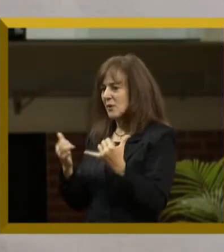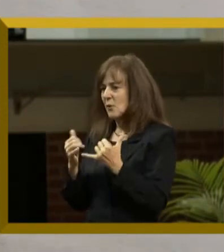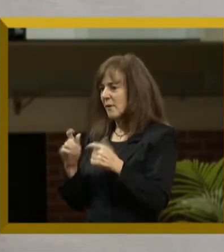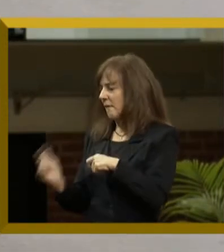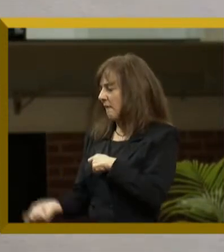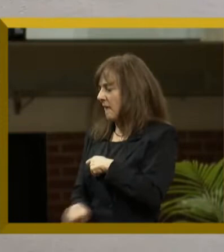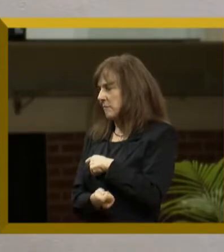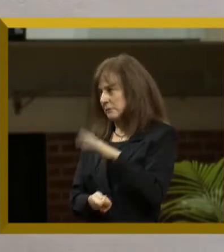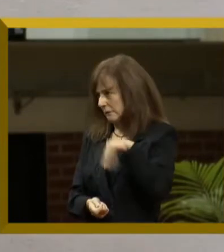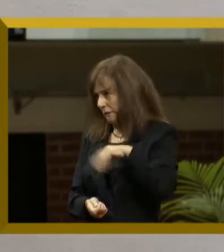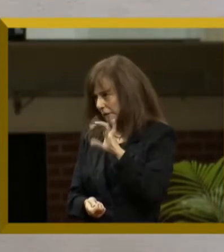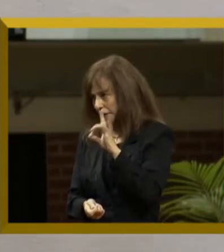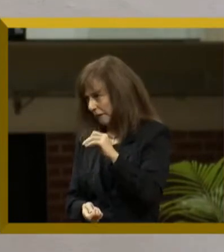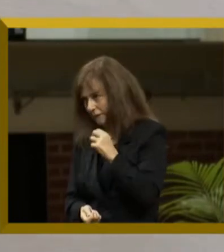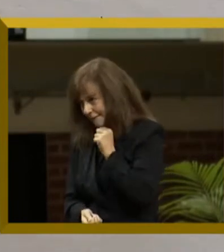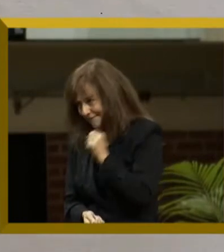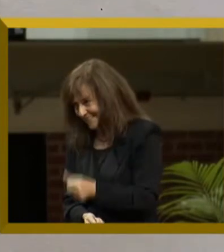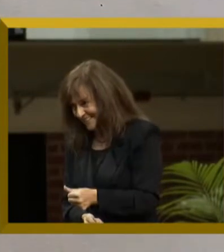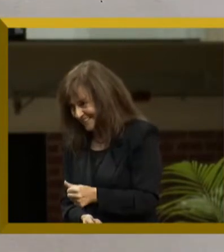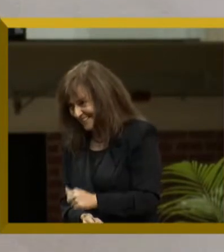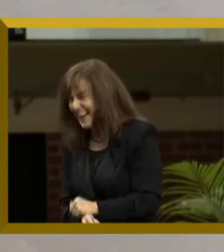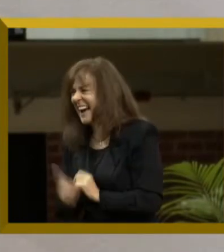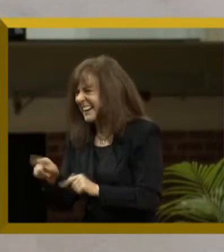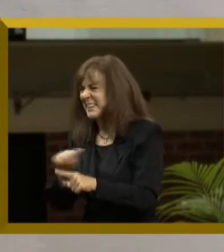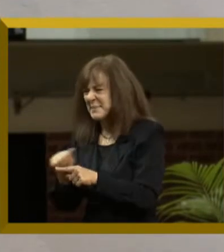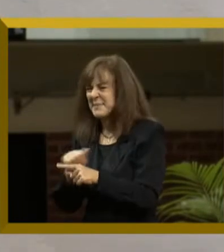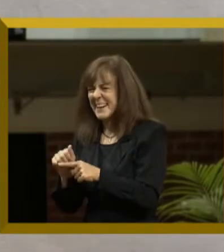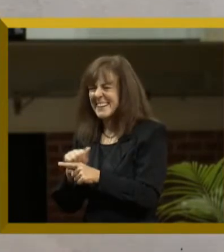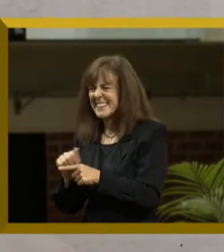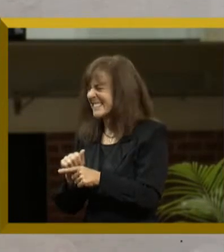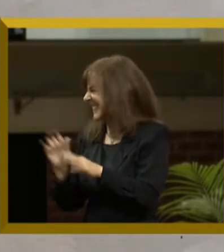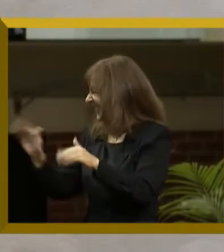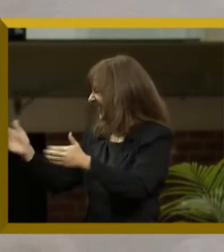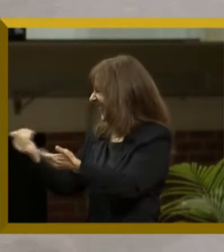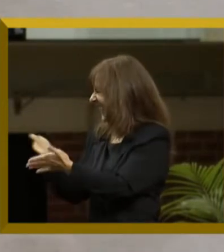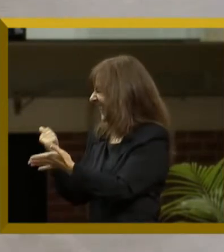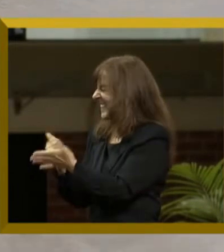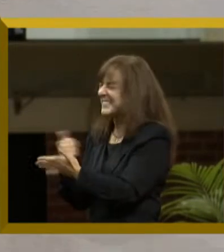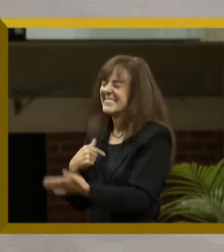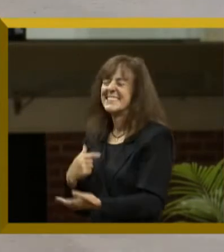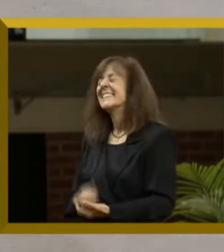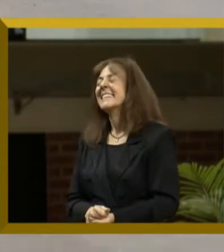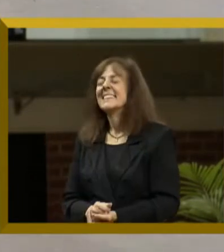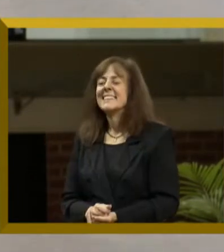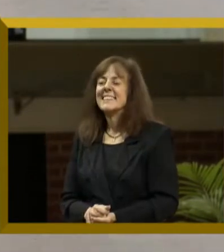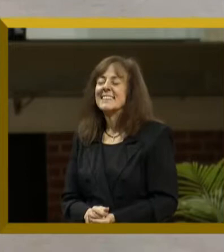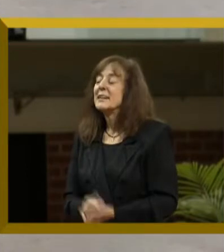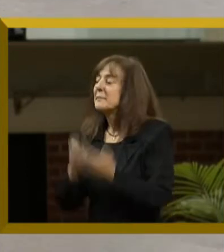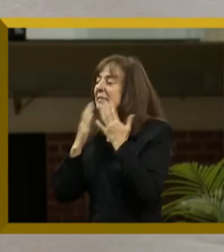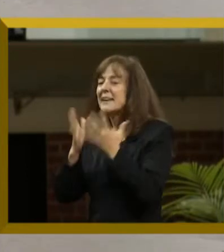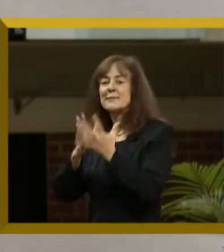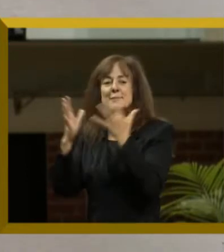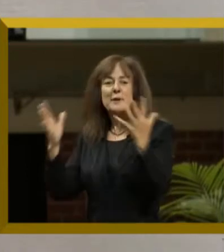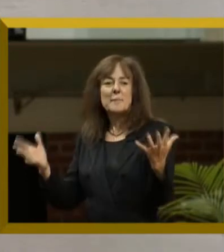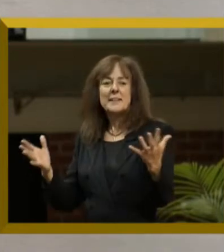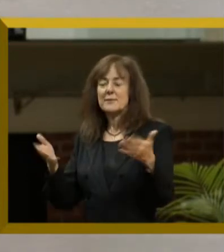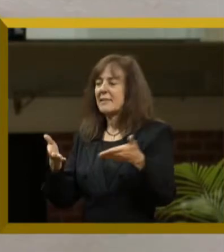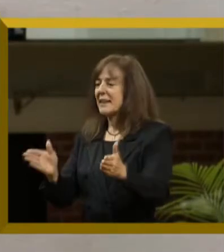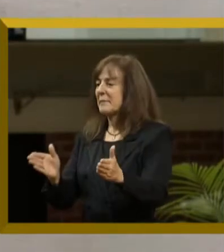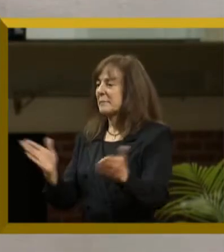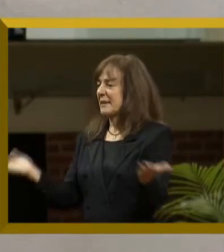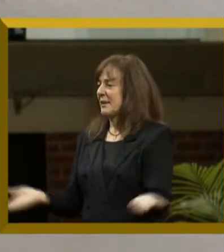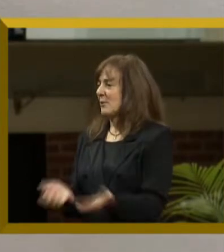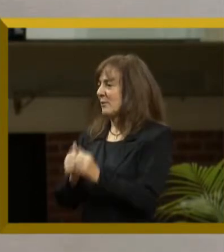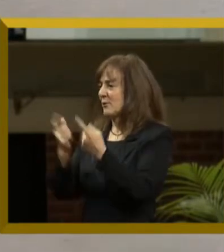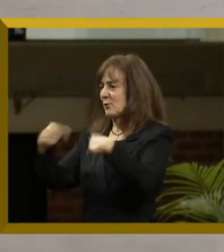score. I definitely need Mike Holder to give me some golf lessons. Thank you so much for letting me be here